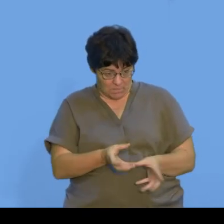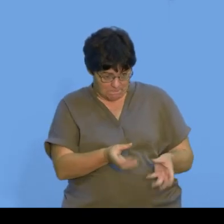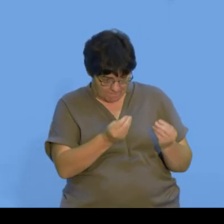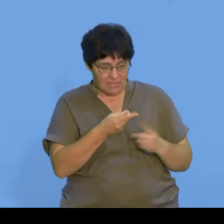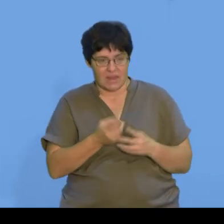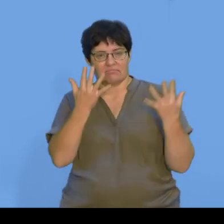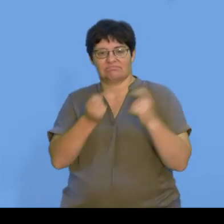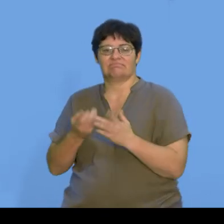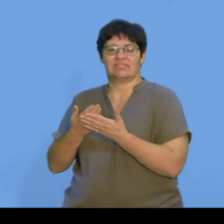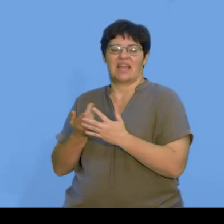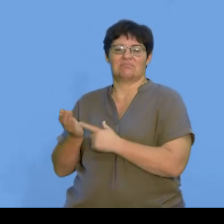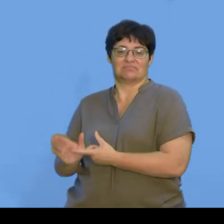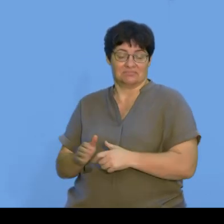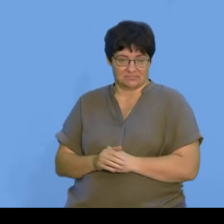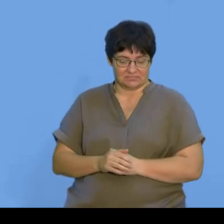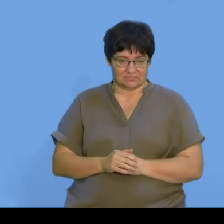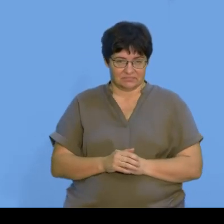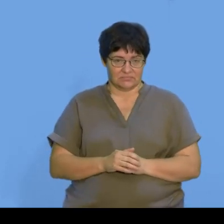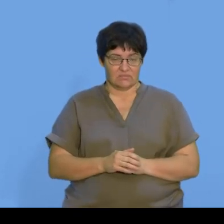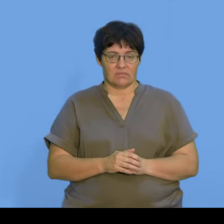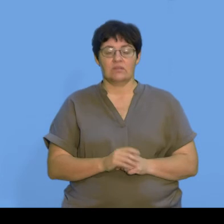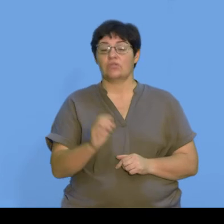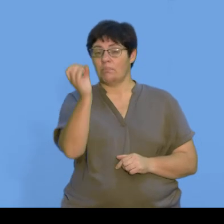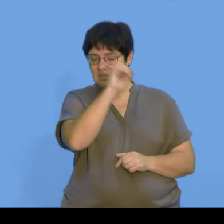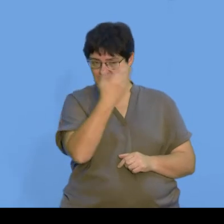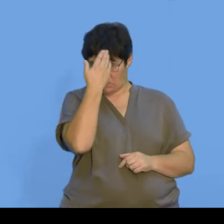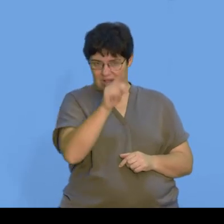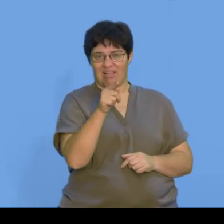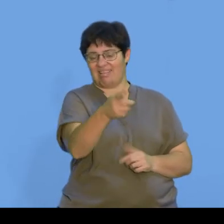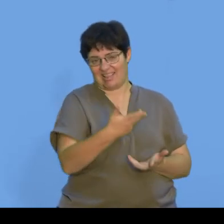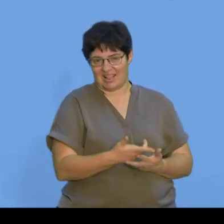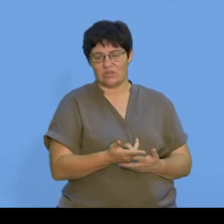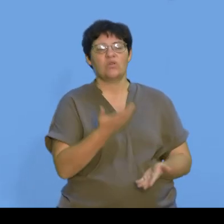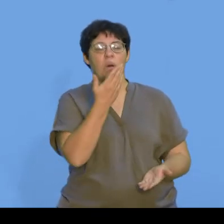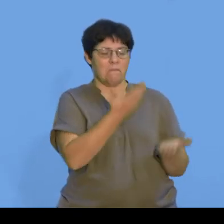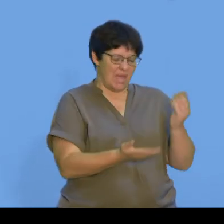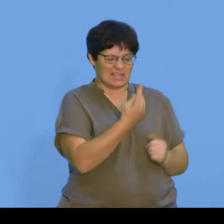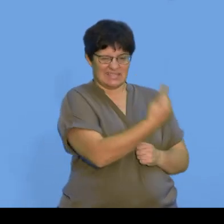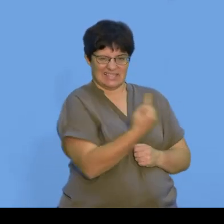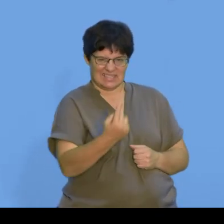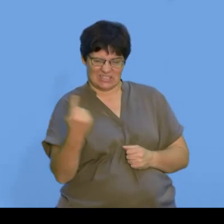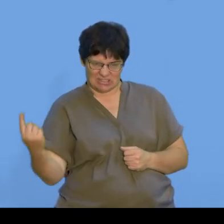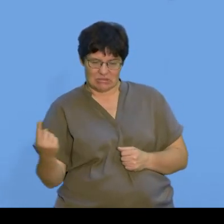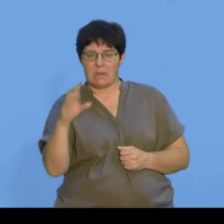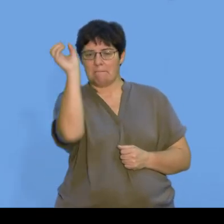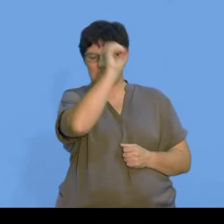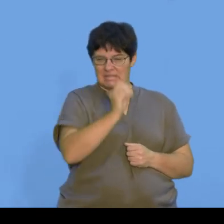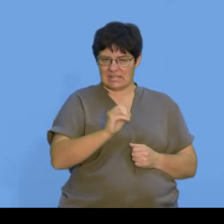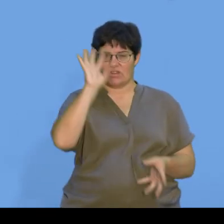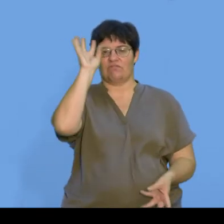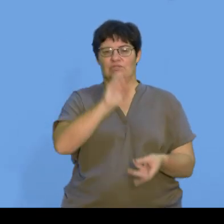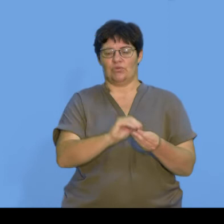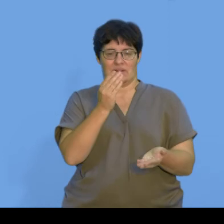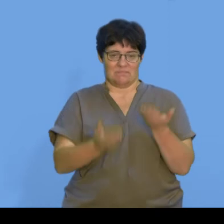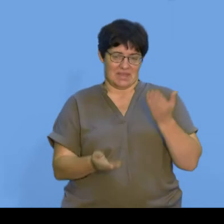composition, right? So percentage composition, something that we know, we're expressing the mass of each element as a percentage of the total